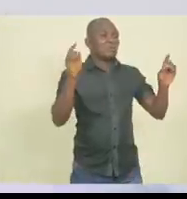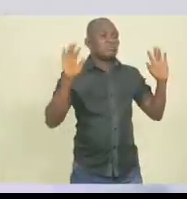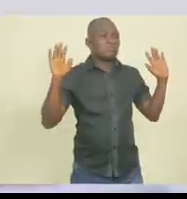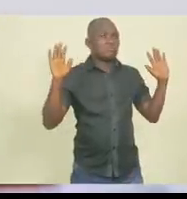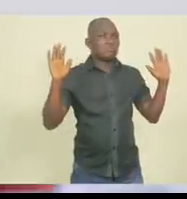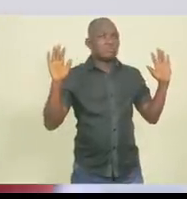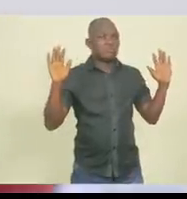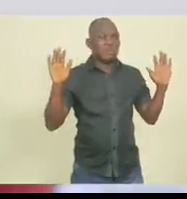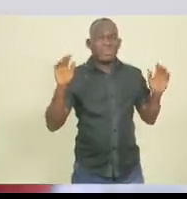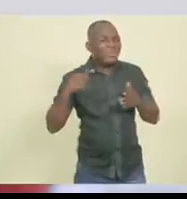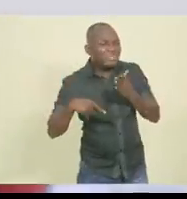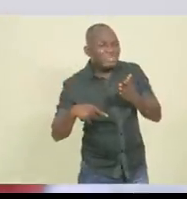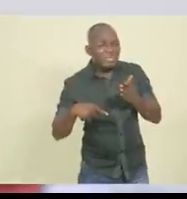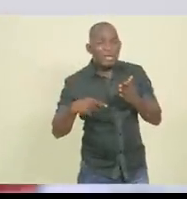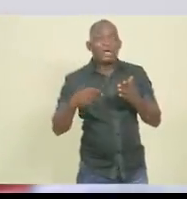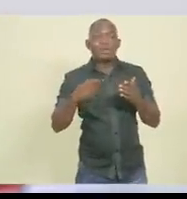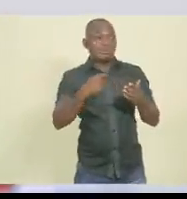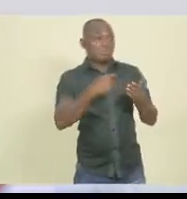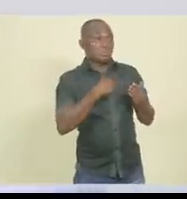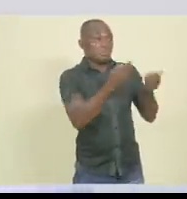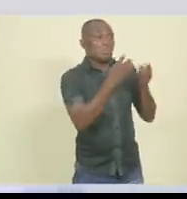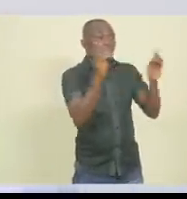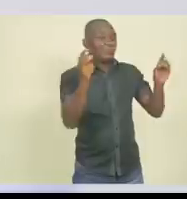What? I want a divorce.